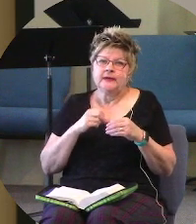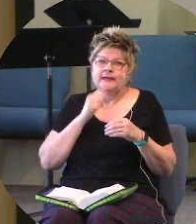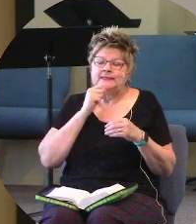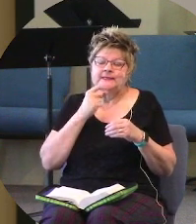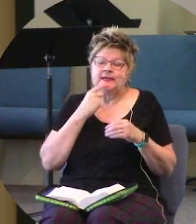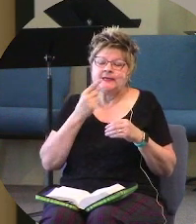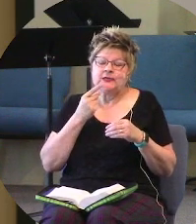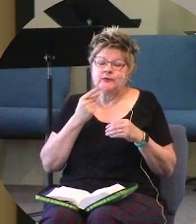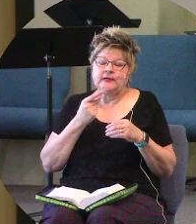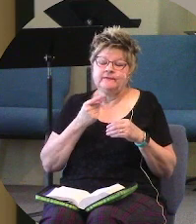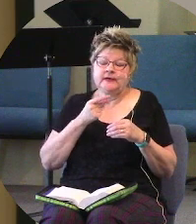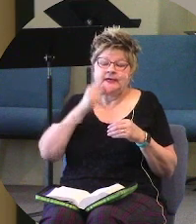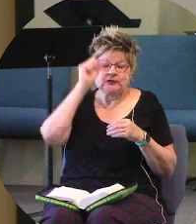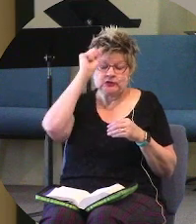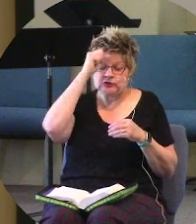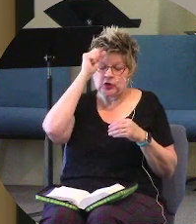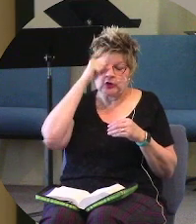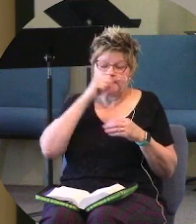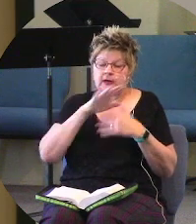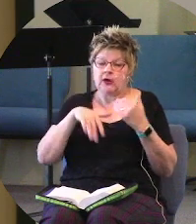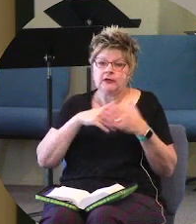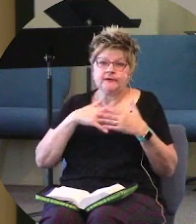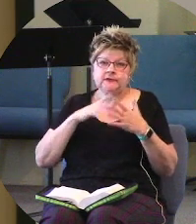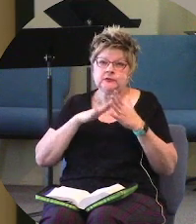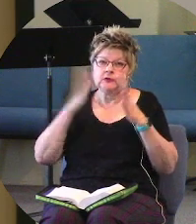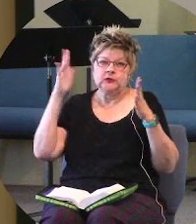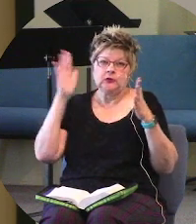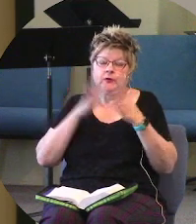Solomon in all his glory clothed